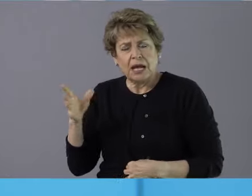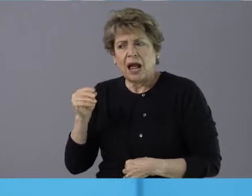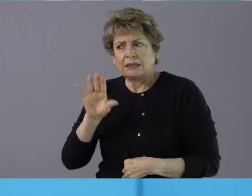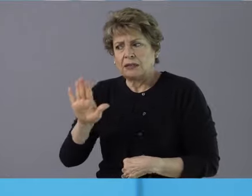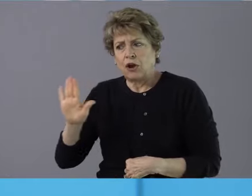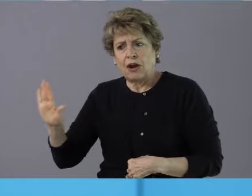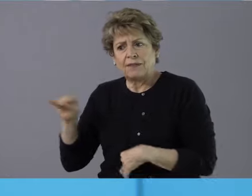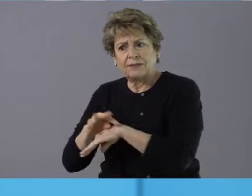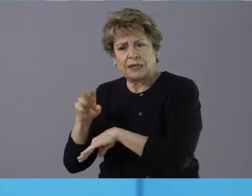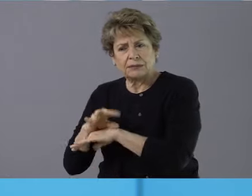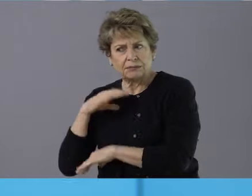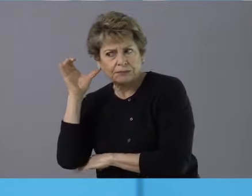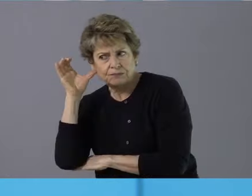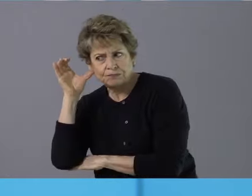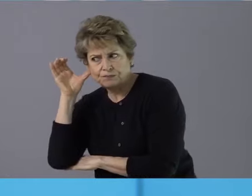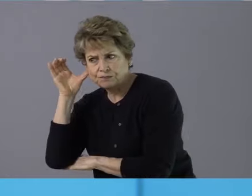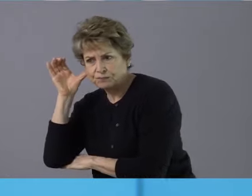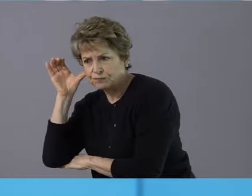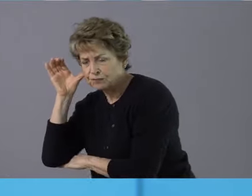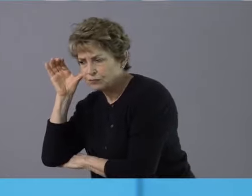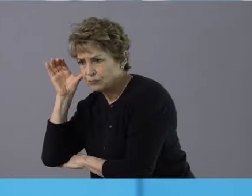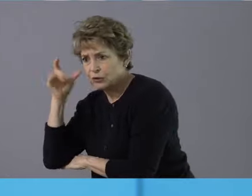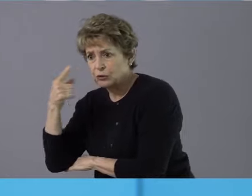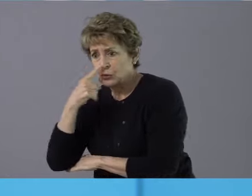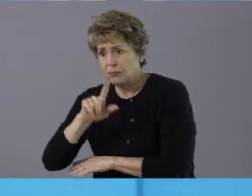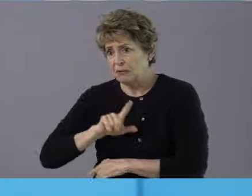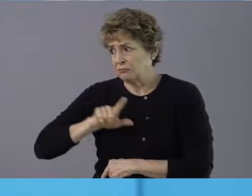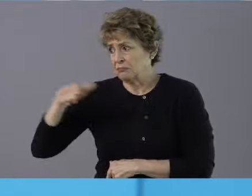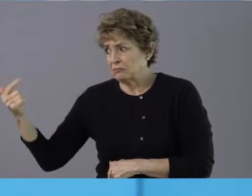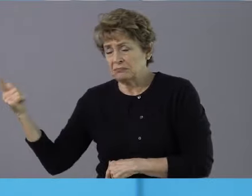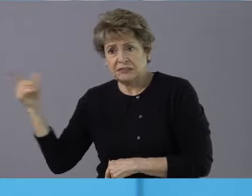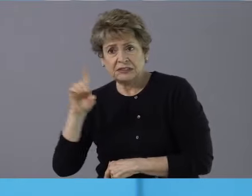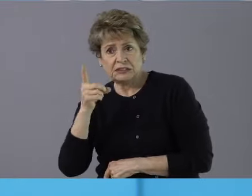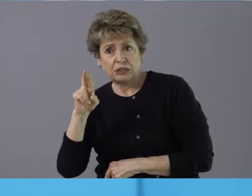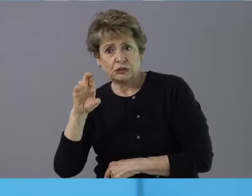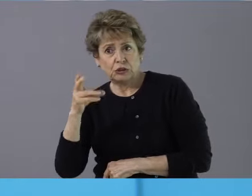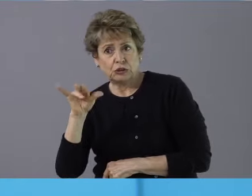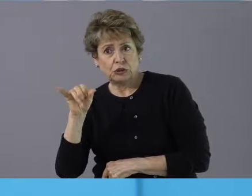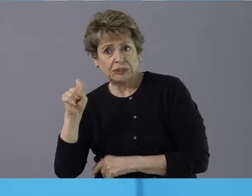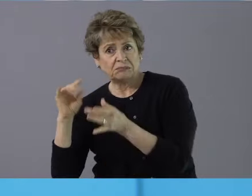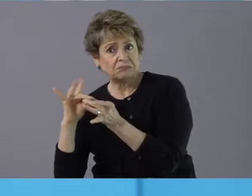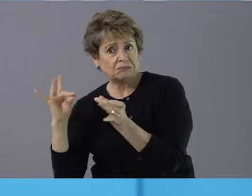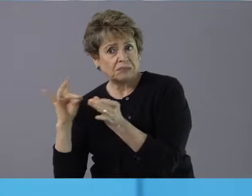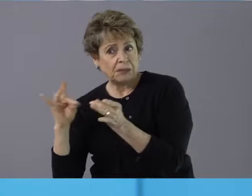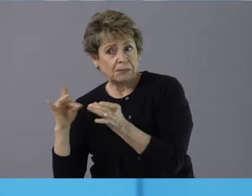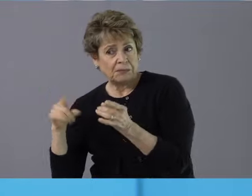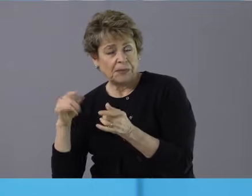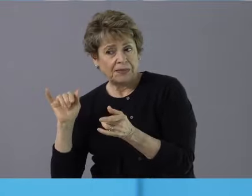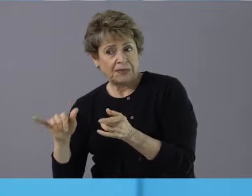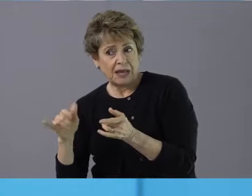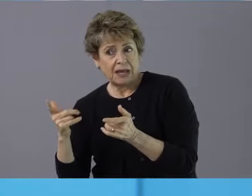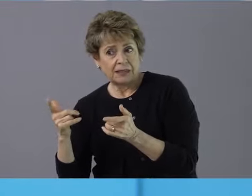Christ, if you would talk about what's happening at the county facilities around some of the news and how that is